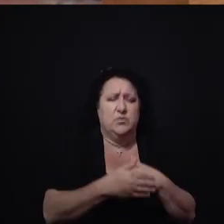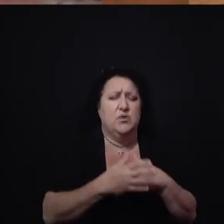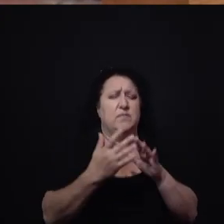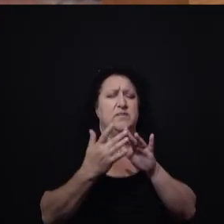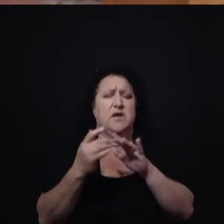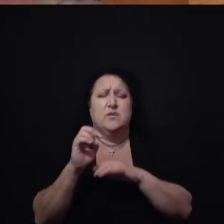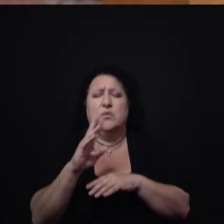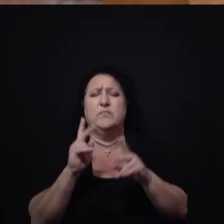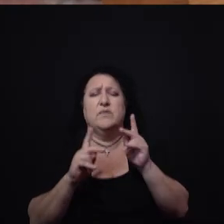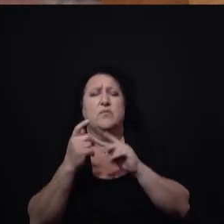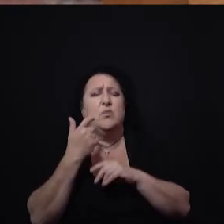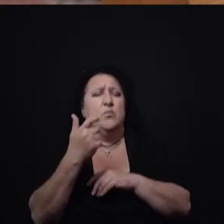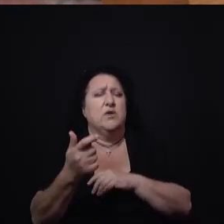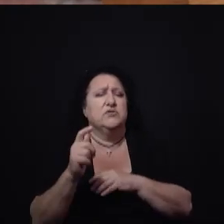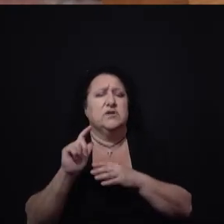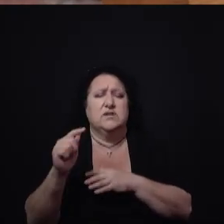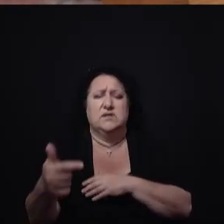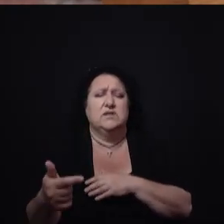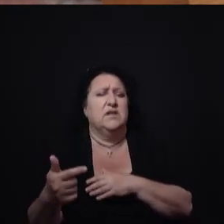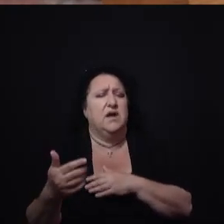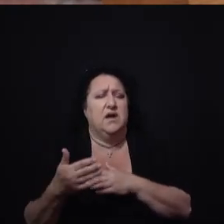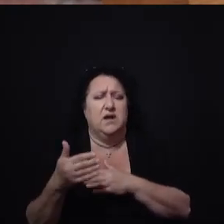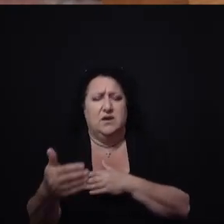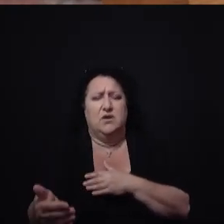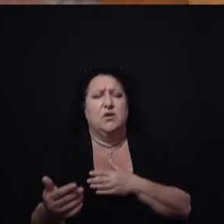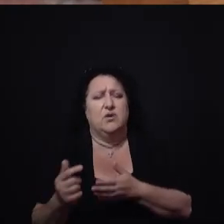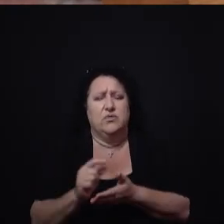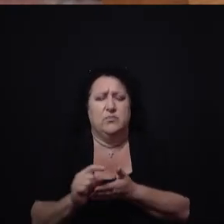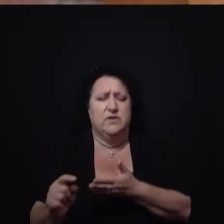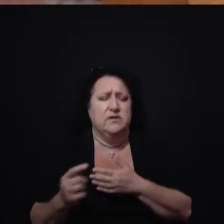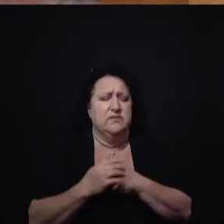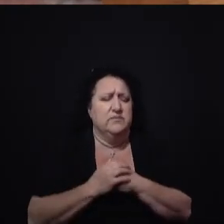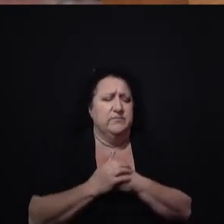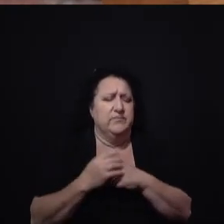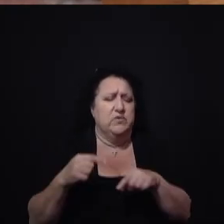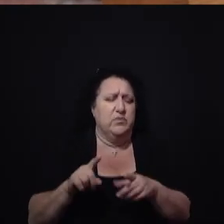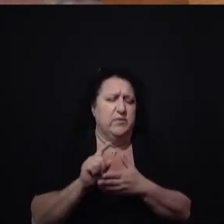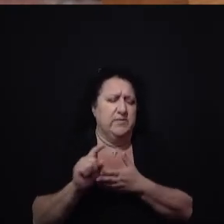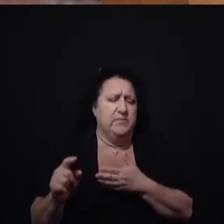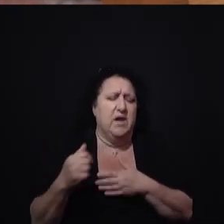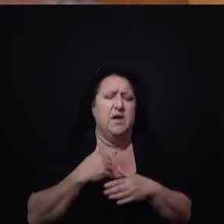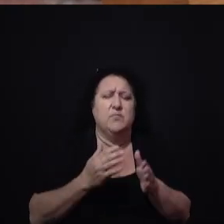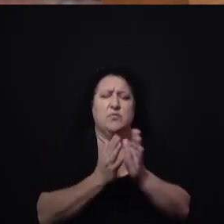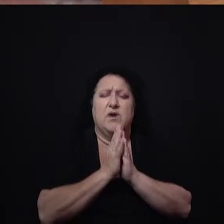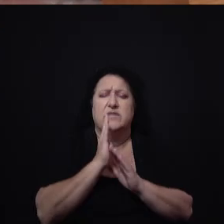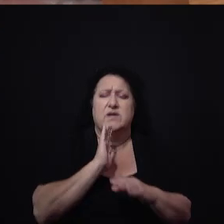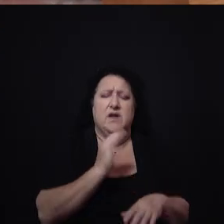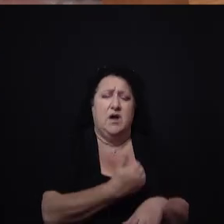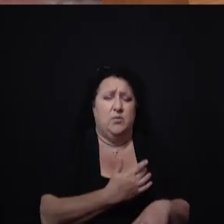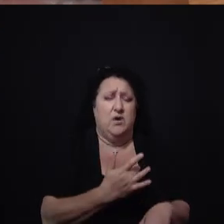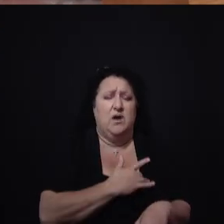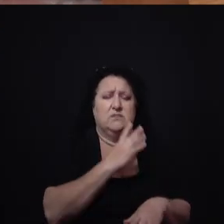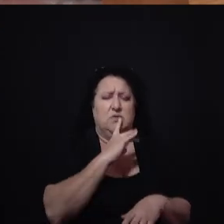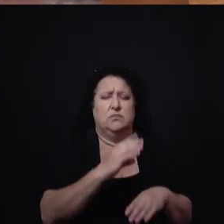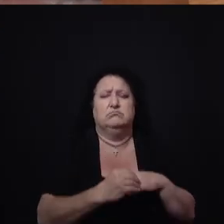later in the week. Lord, I pray right now that you would move in our hearts, that you would still